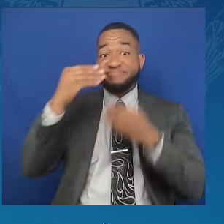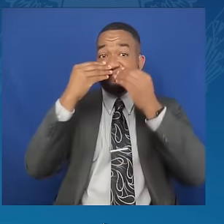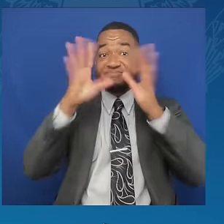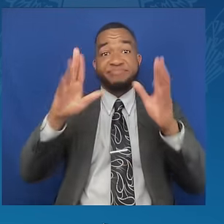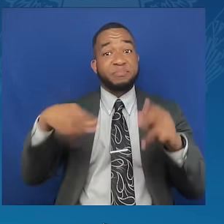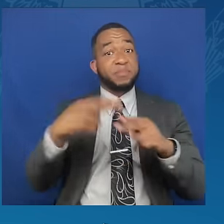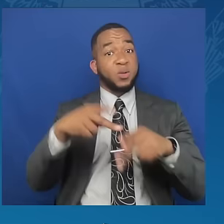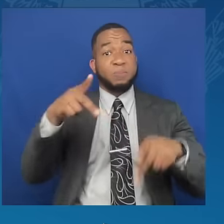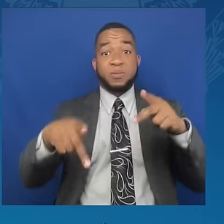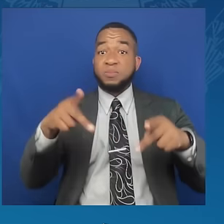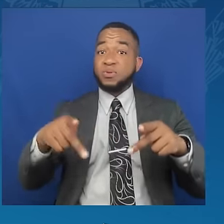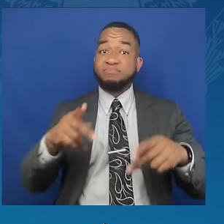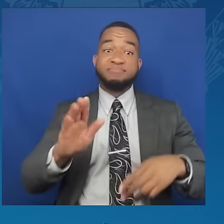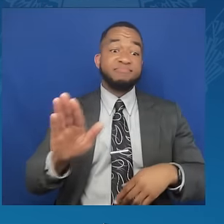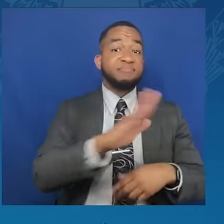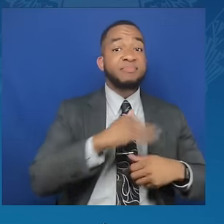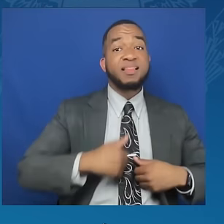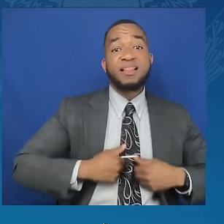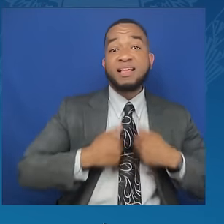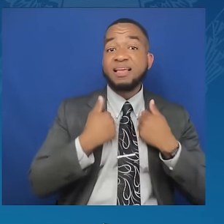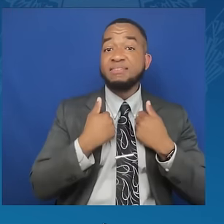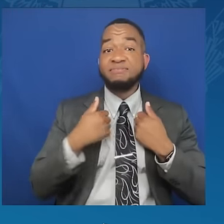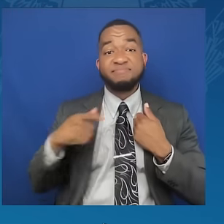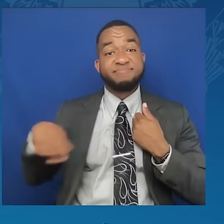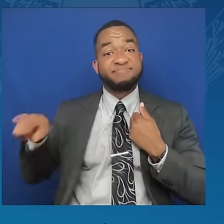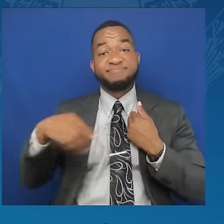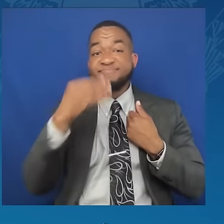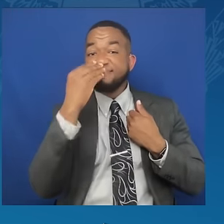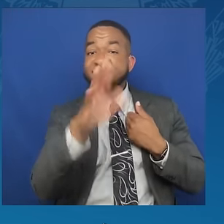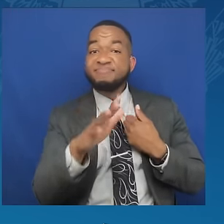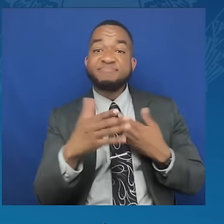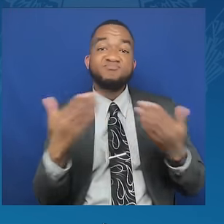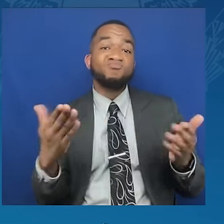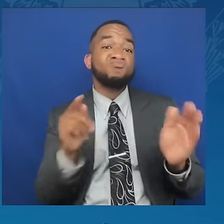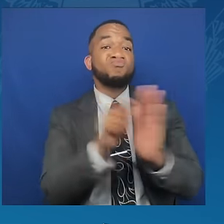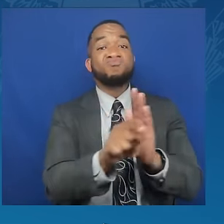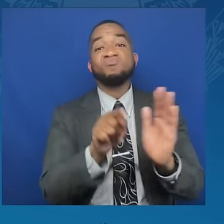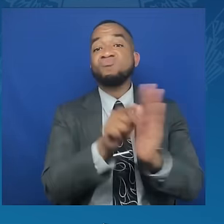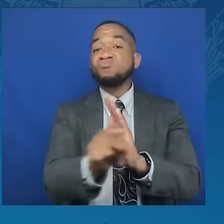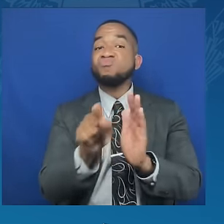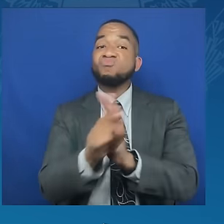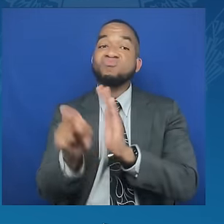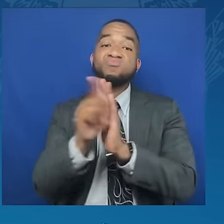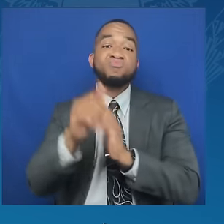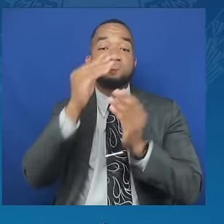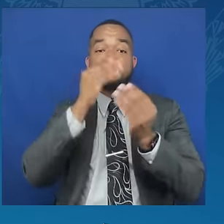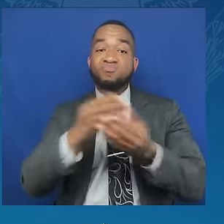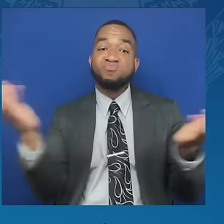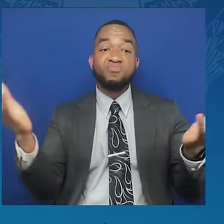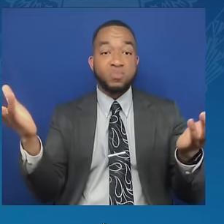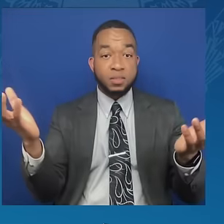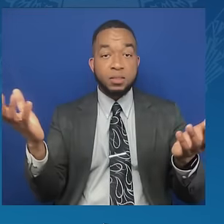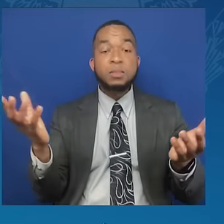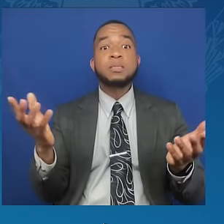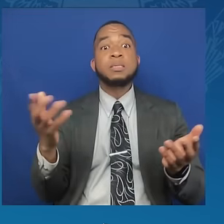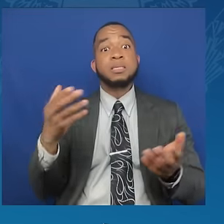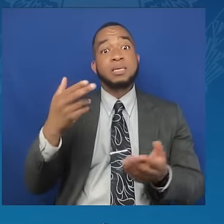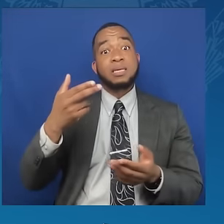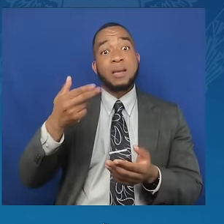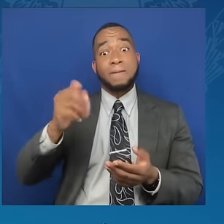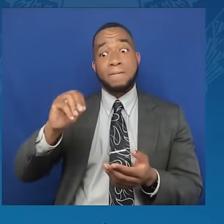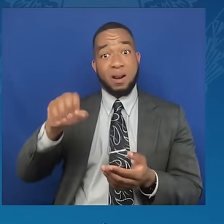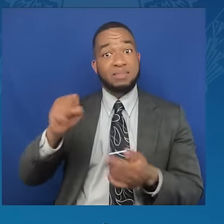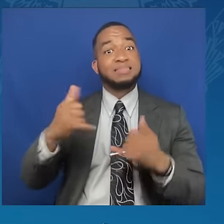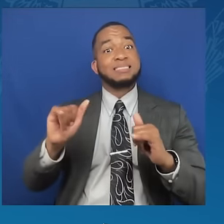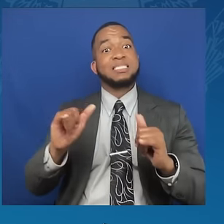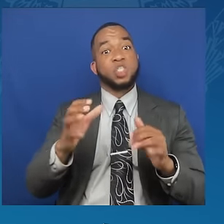two decades. And Hamas still holds dozens of hostages for nearly 150 days